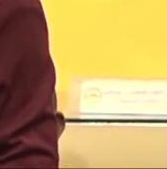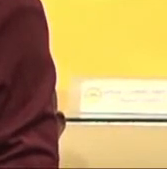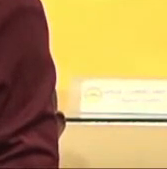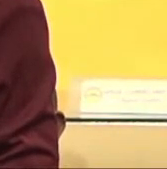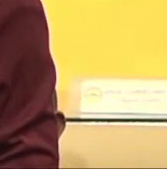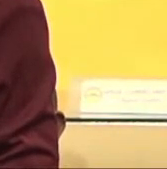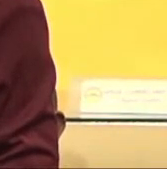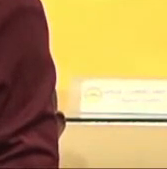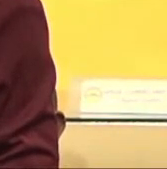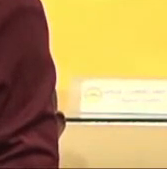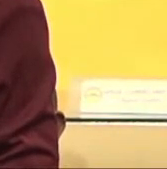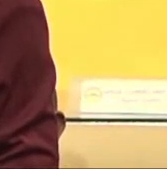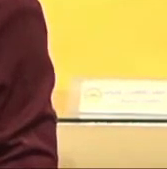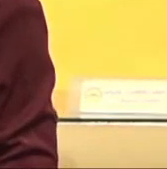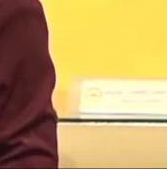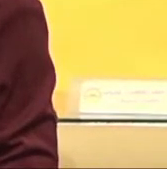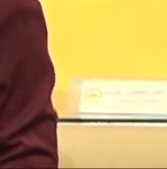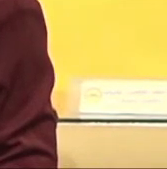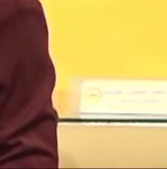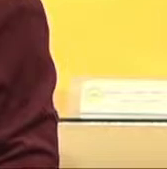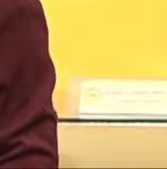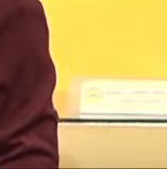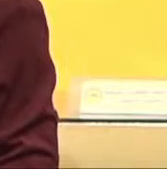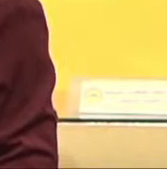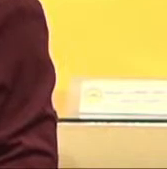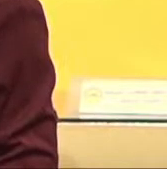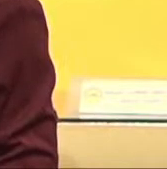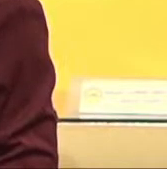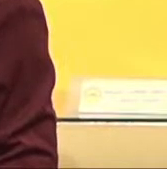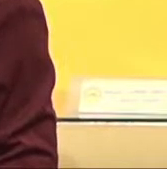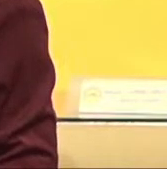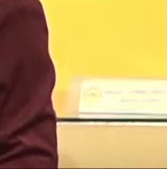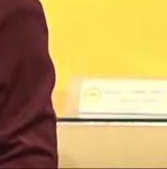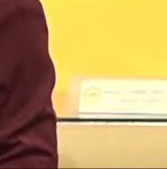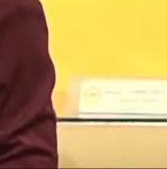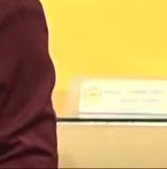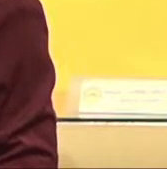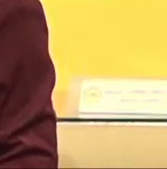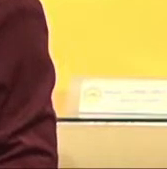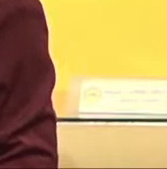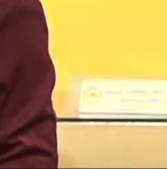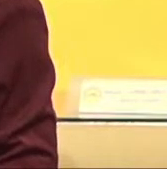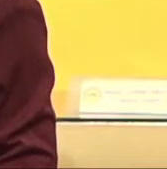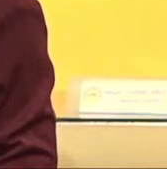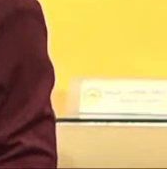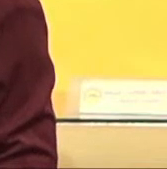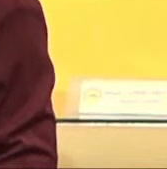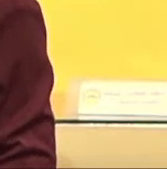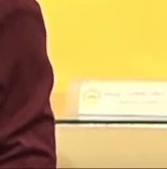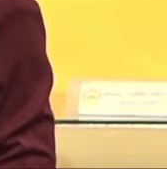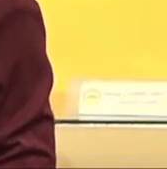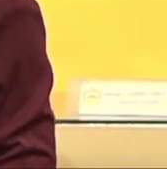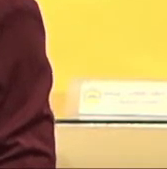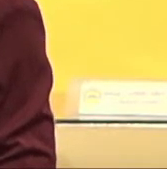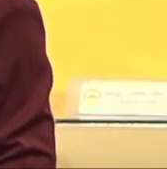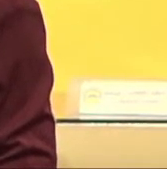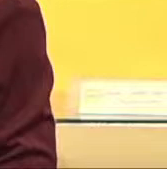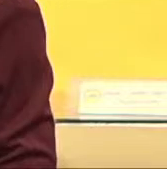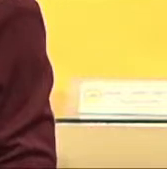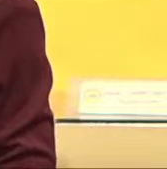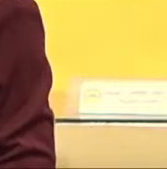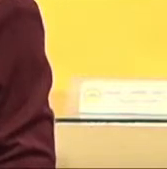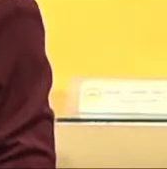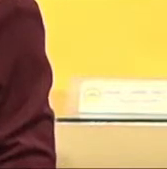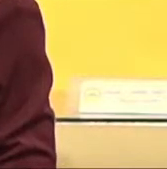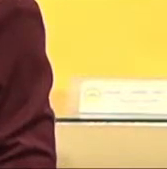to the Committee on Subsidiary Legislation and the Committee on Constitutional, Legal